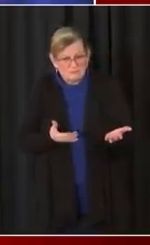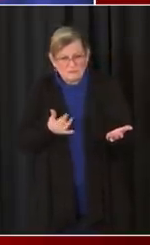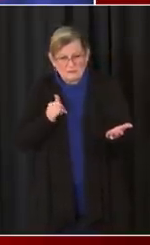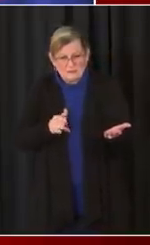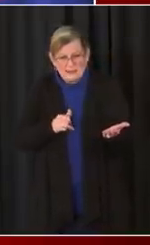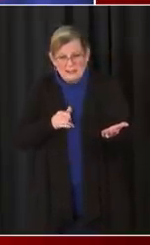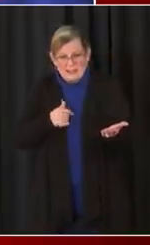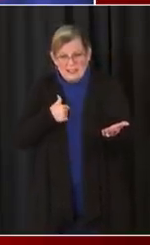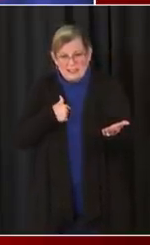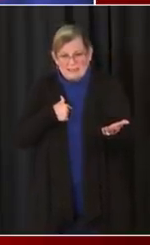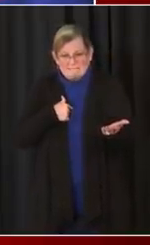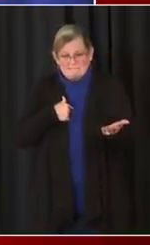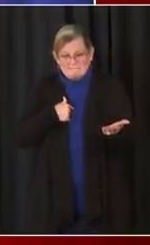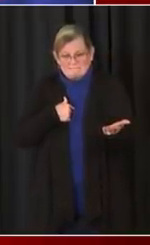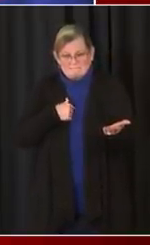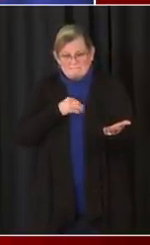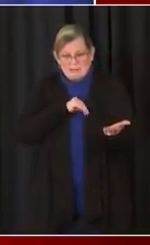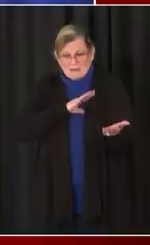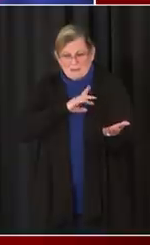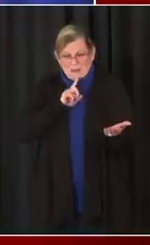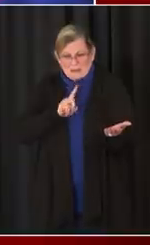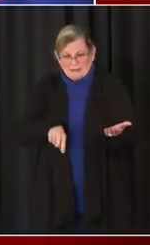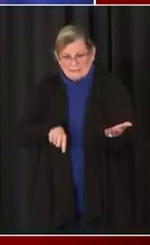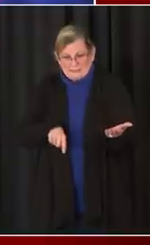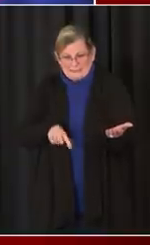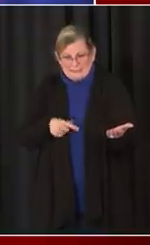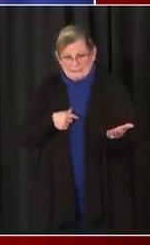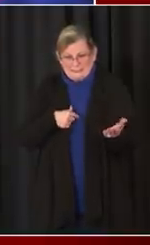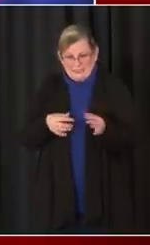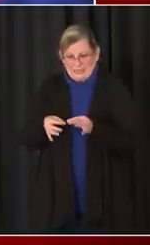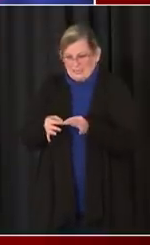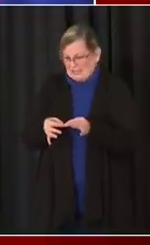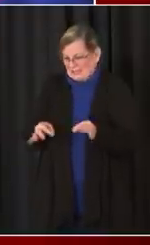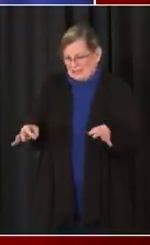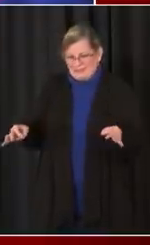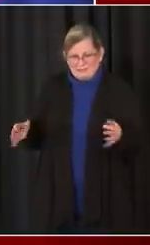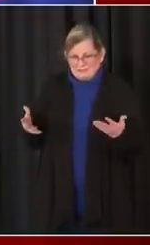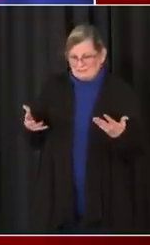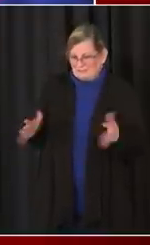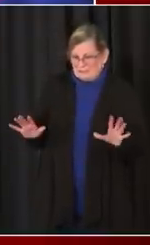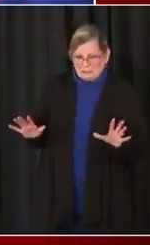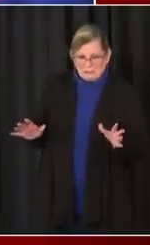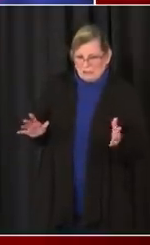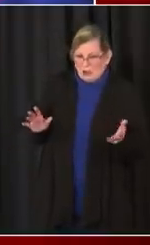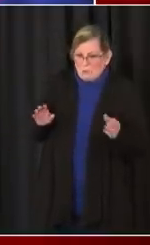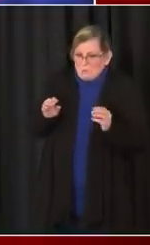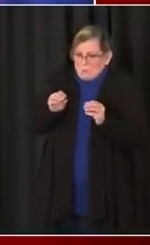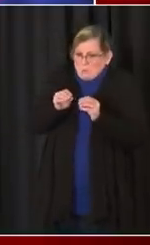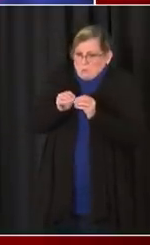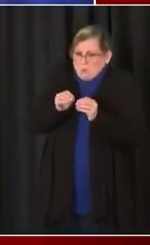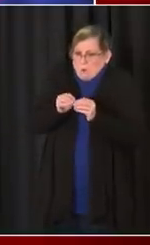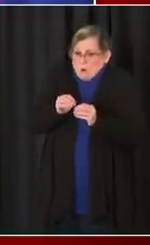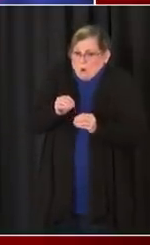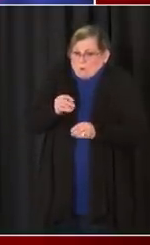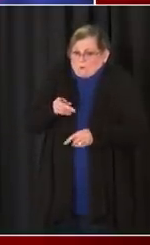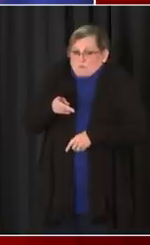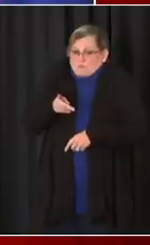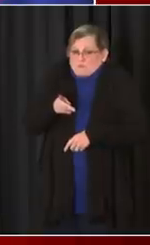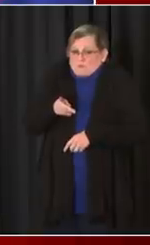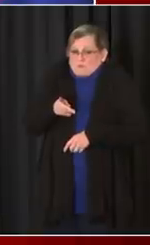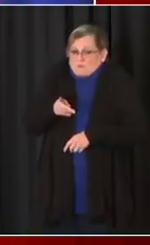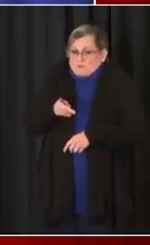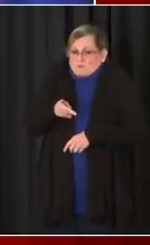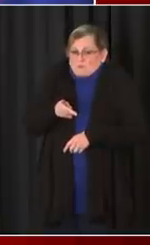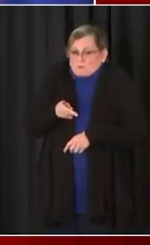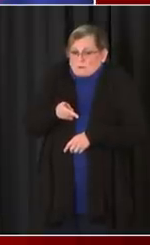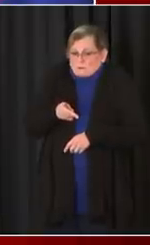I've classified it already. I think that a more robust presence on the grounds of the Capitol would